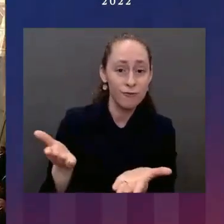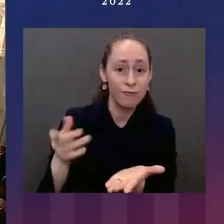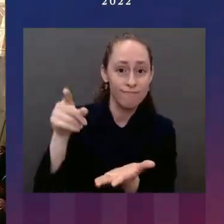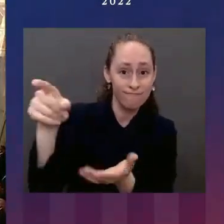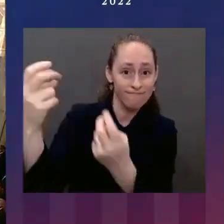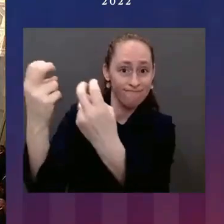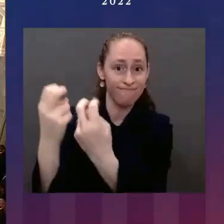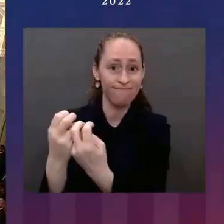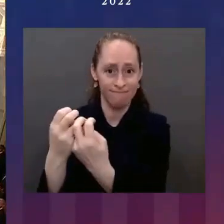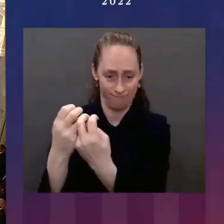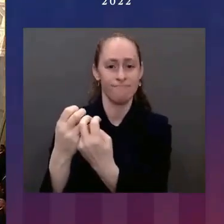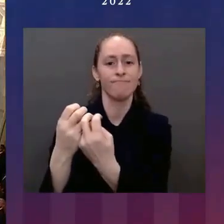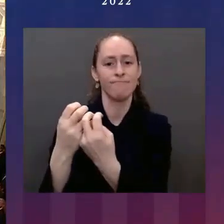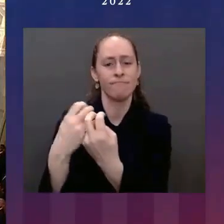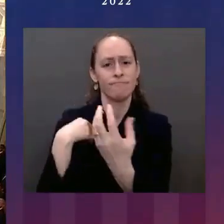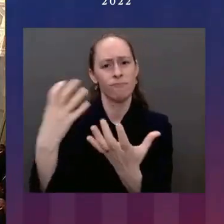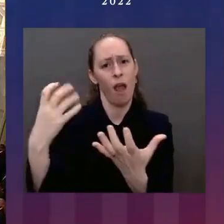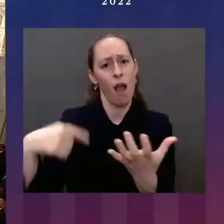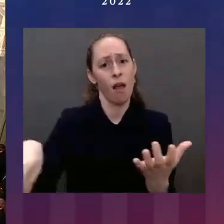Thank you.